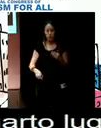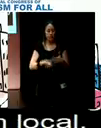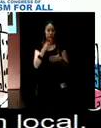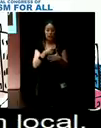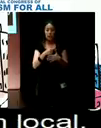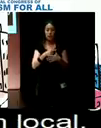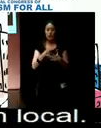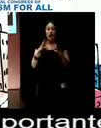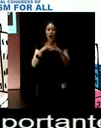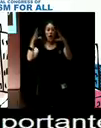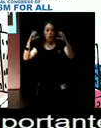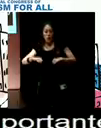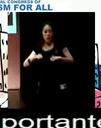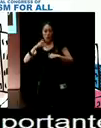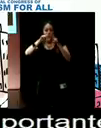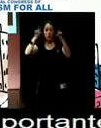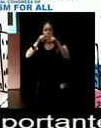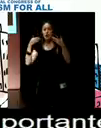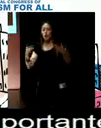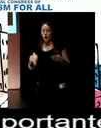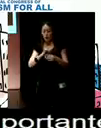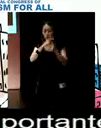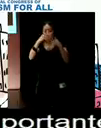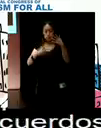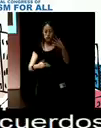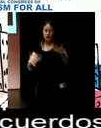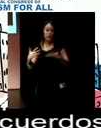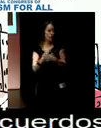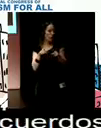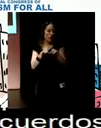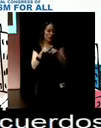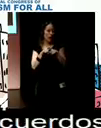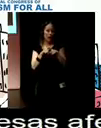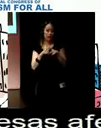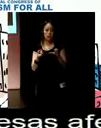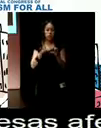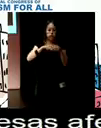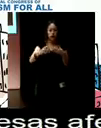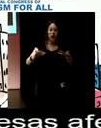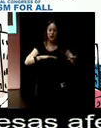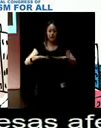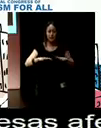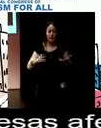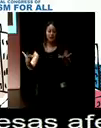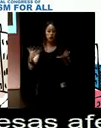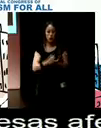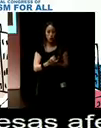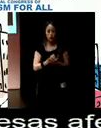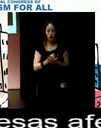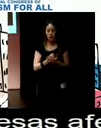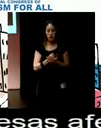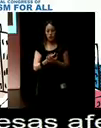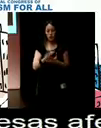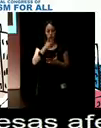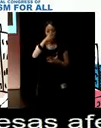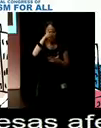agreements with companies and society affected. It's a very active participation of all the components and